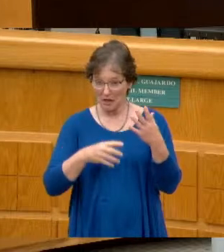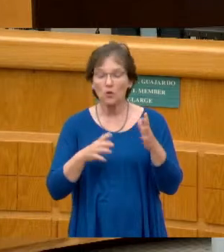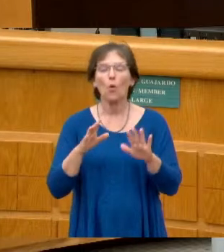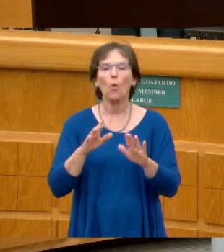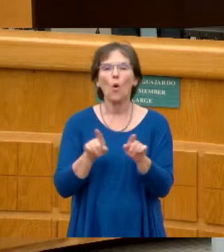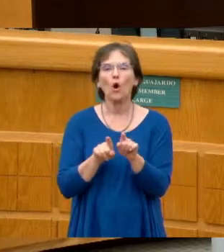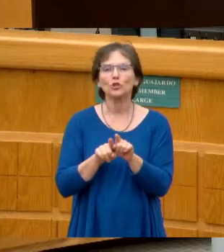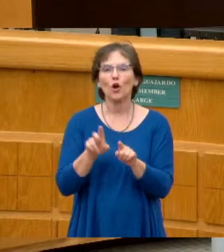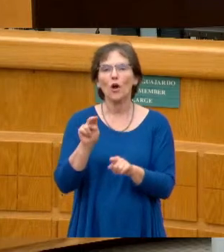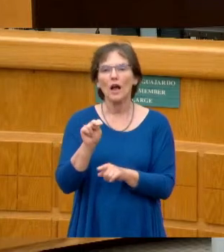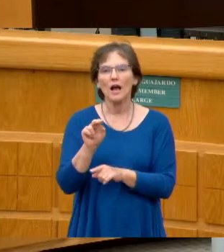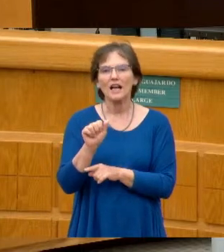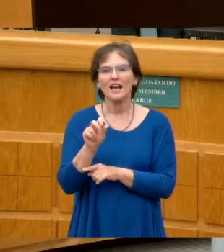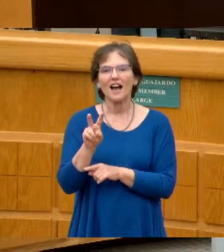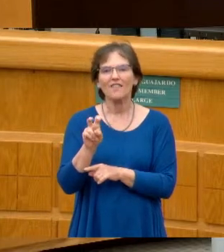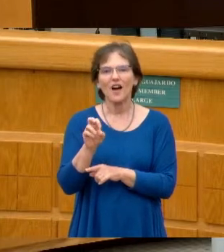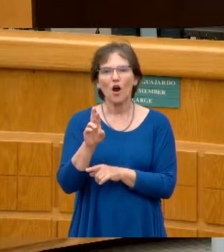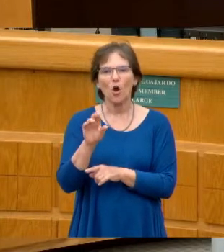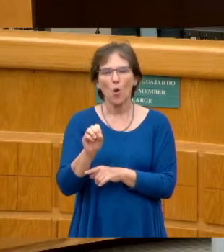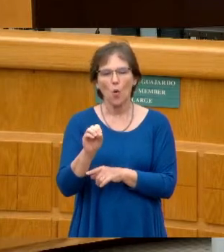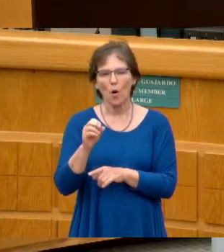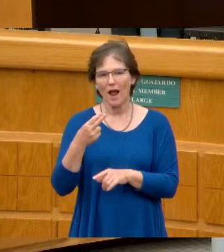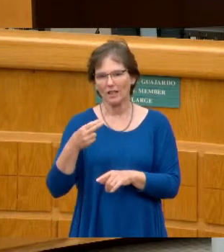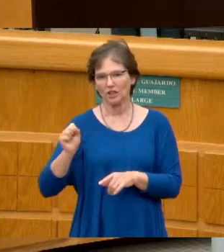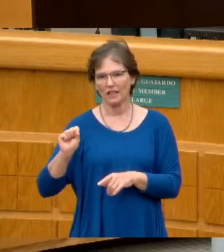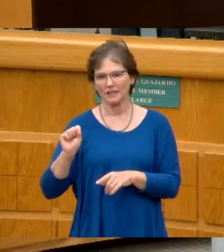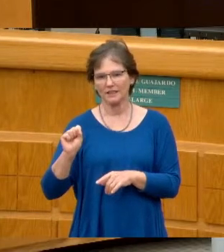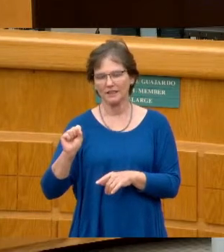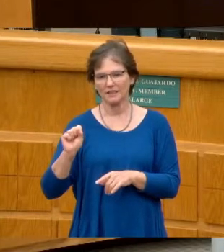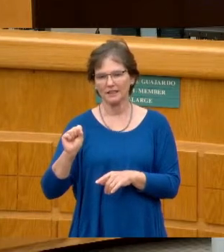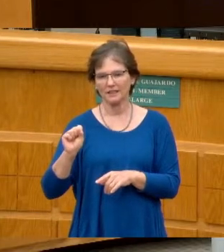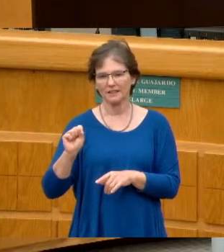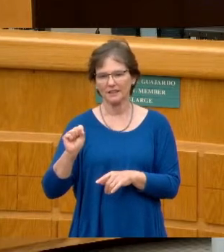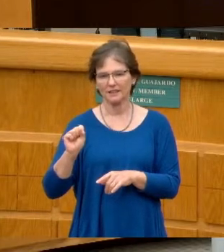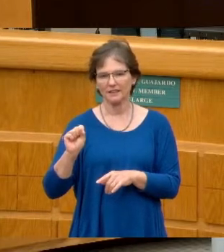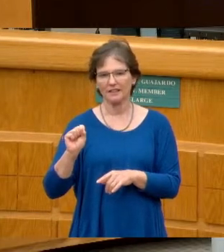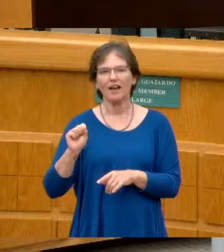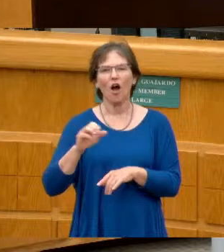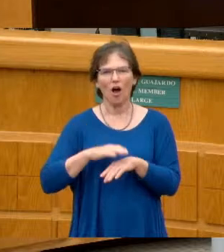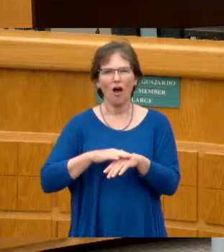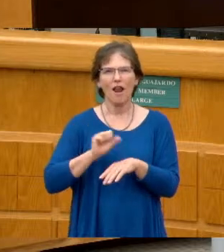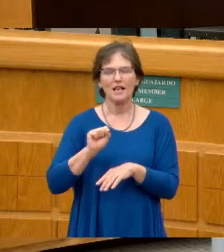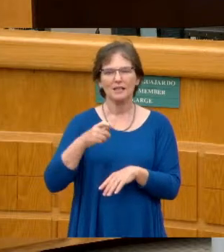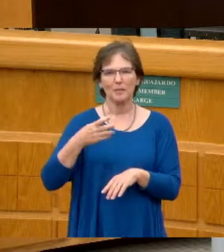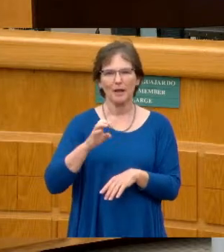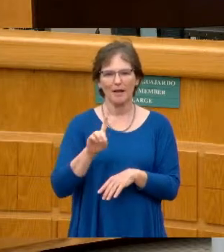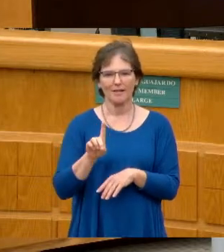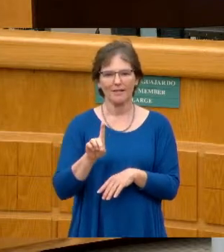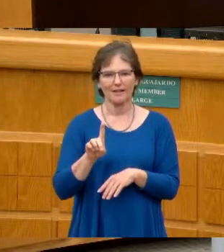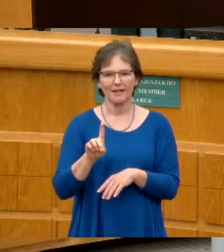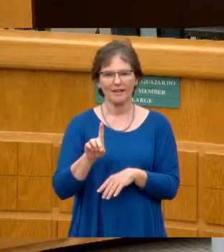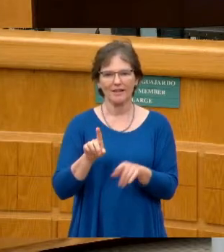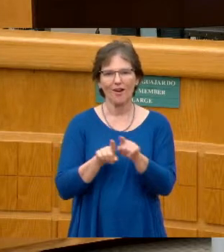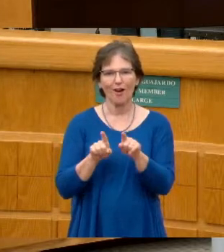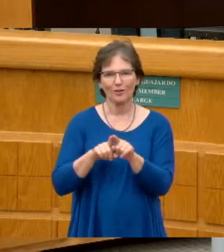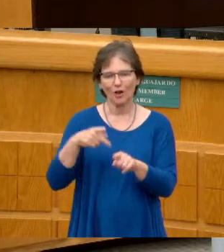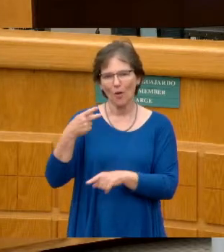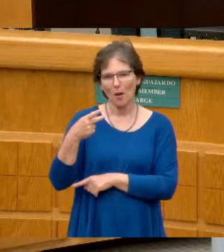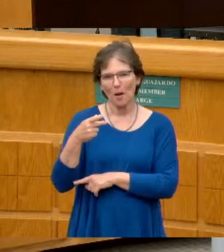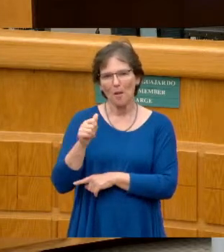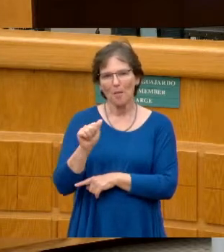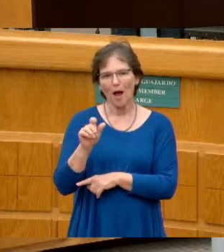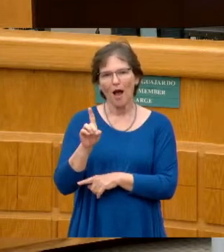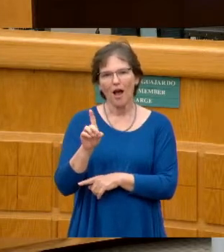Alamode Gelateria on South Padre Island Drive, Bernie's Beach House in Port